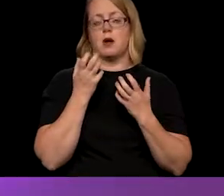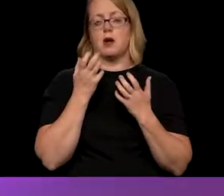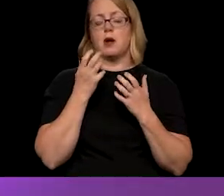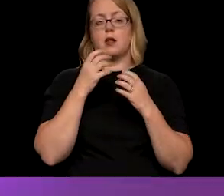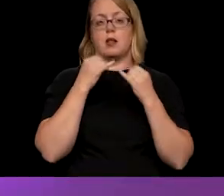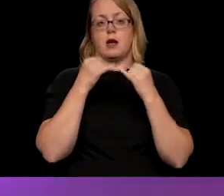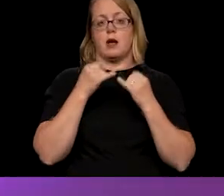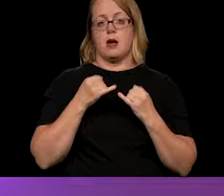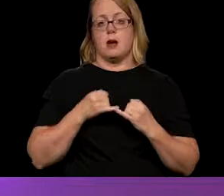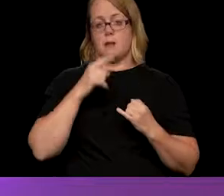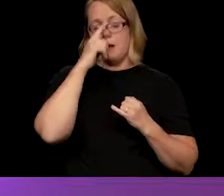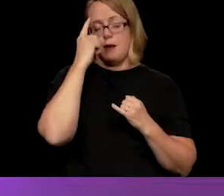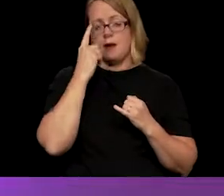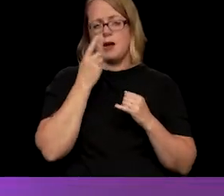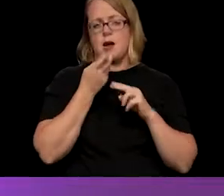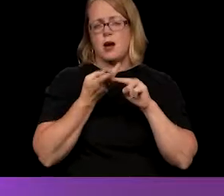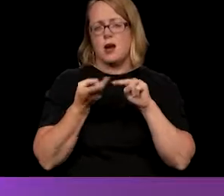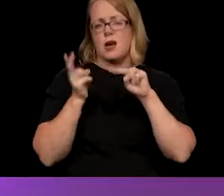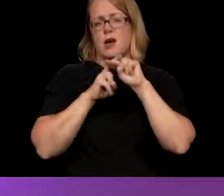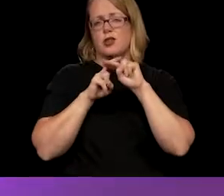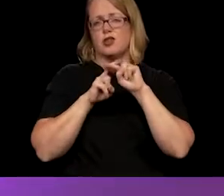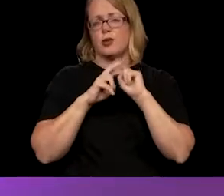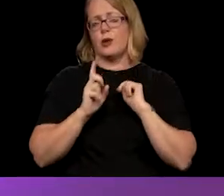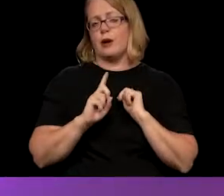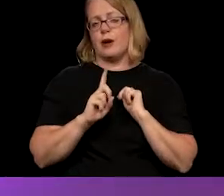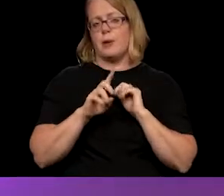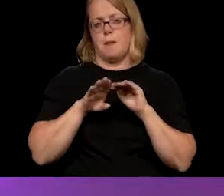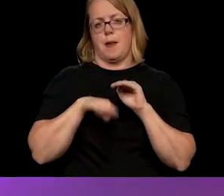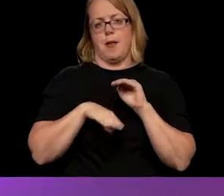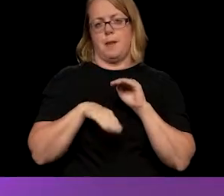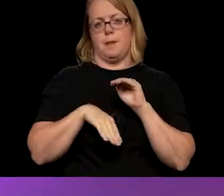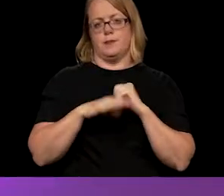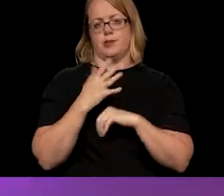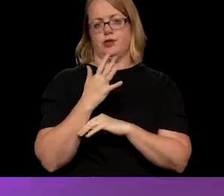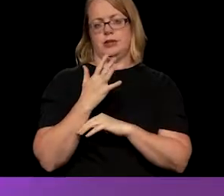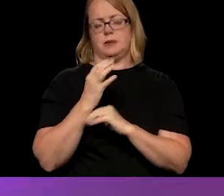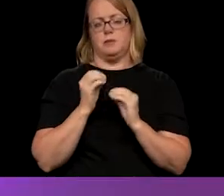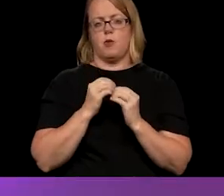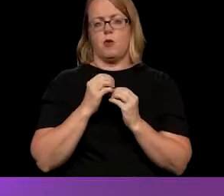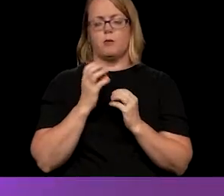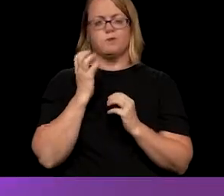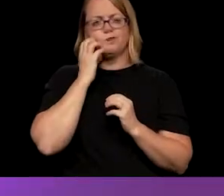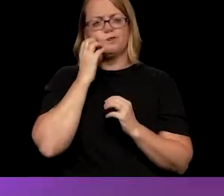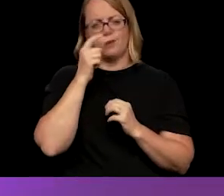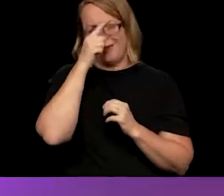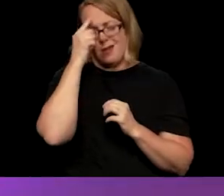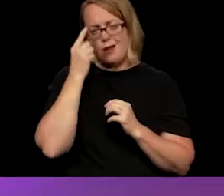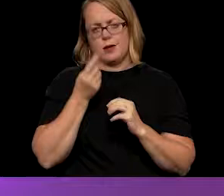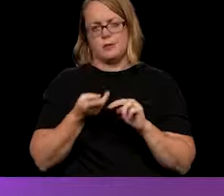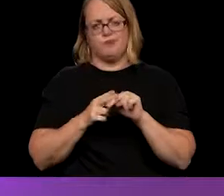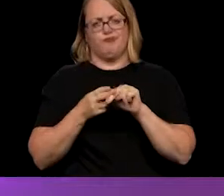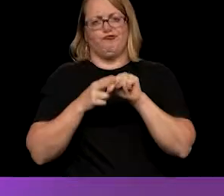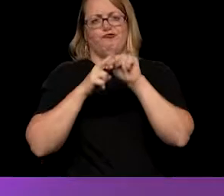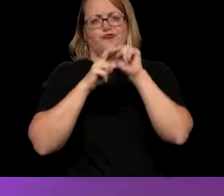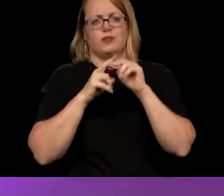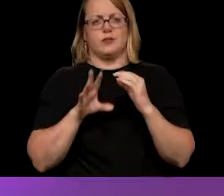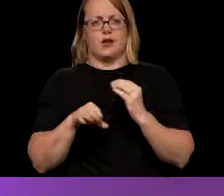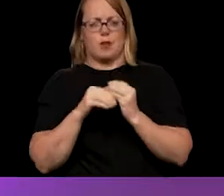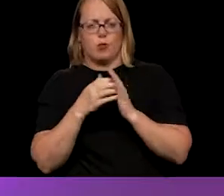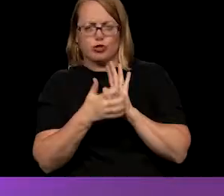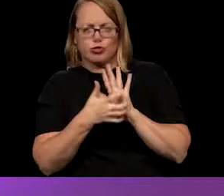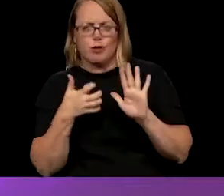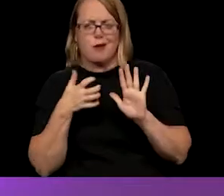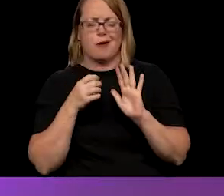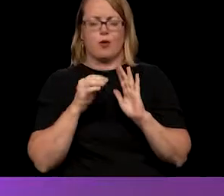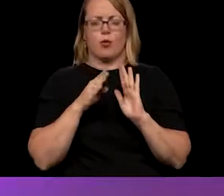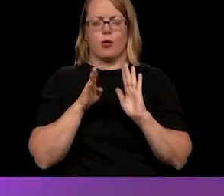of the painting, so you can add a little bit more black, and then we can do a couple of knots which are optional. So I'm going to put a little bit